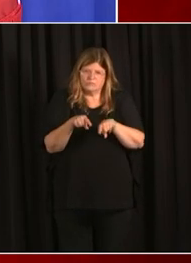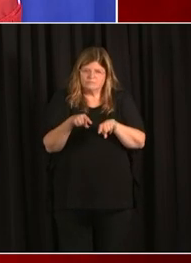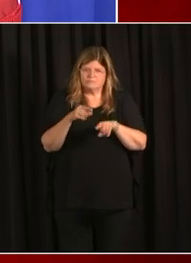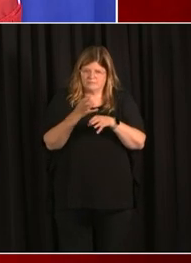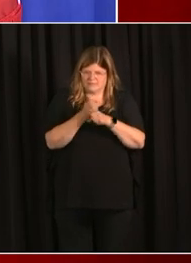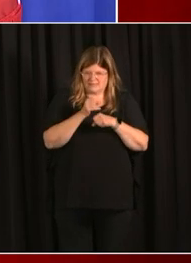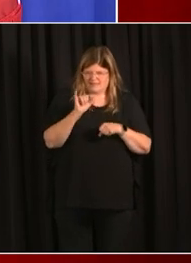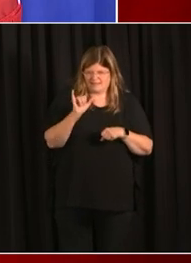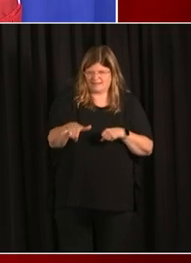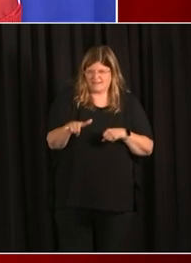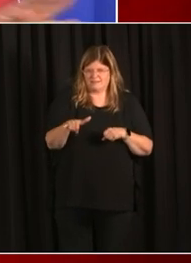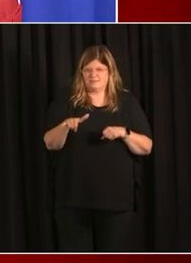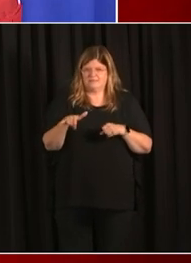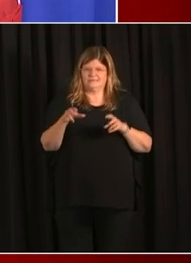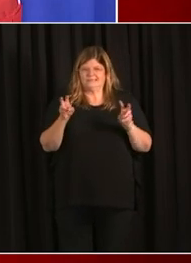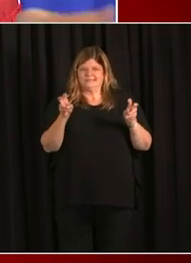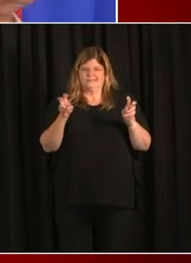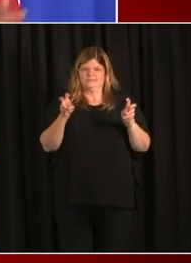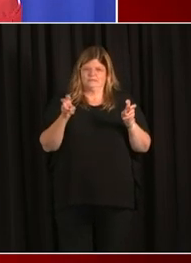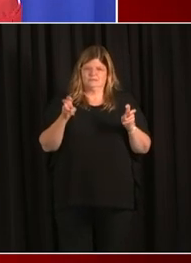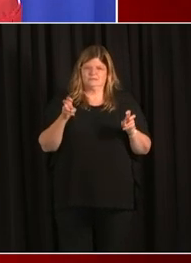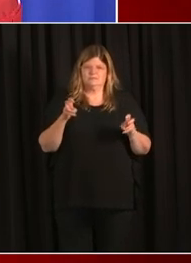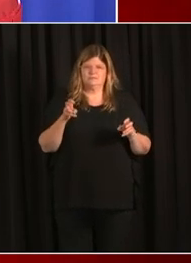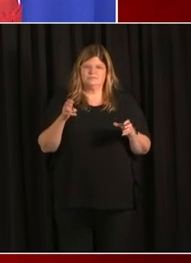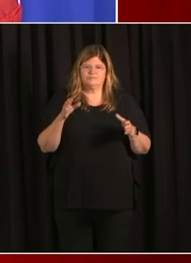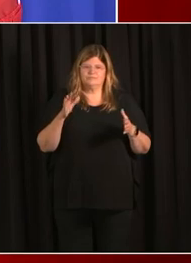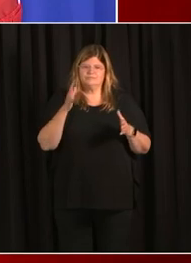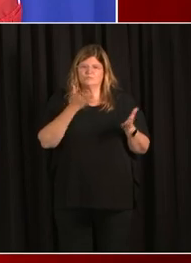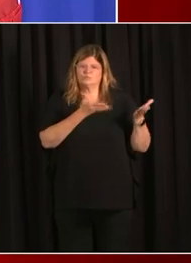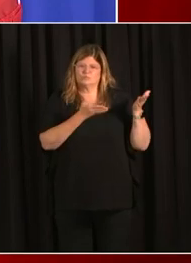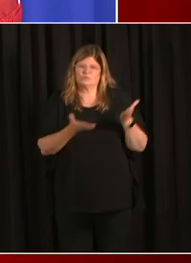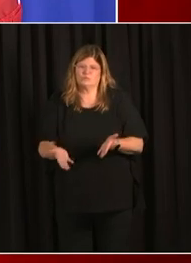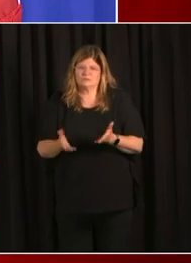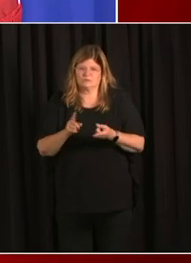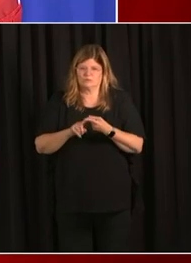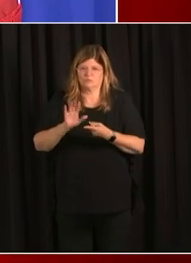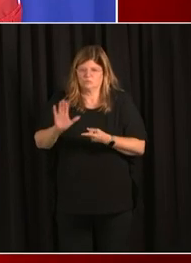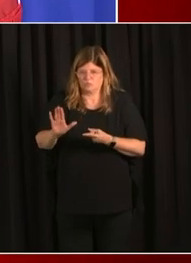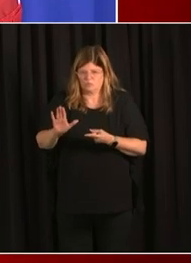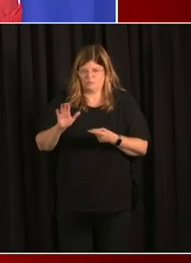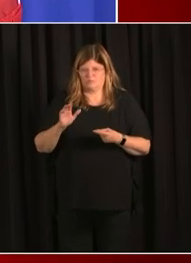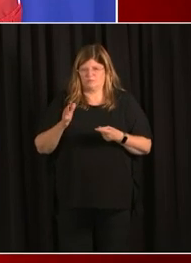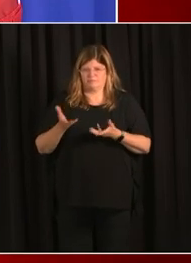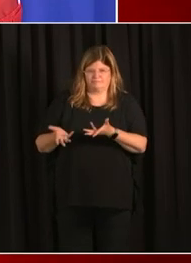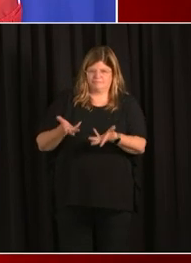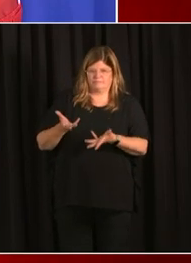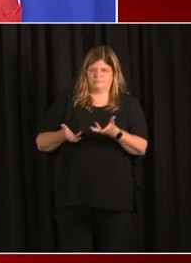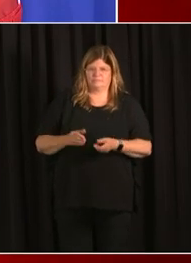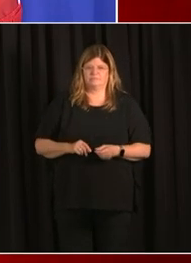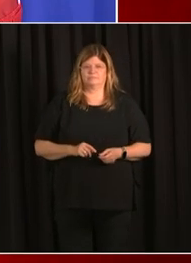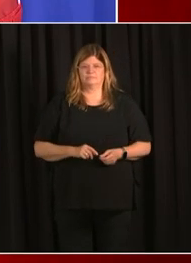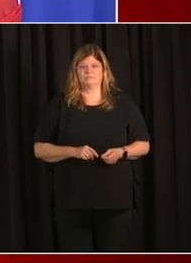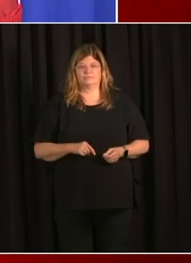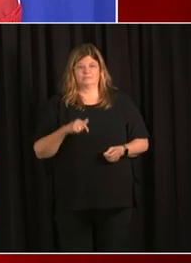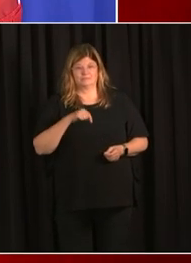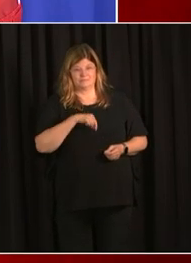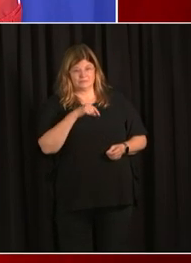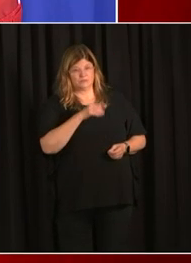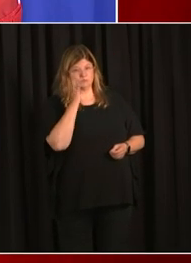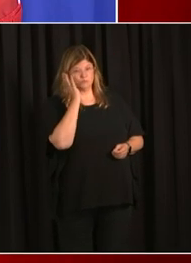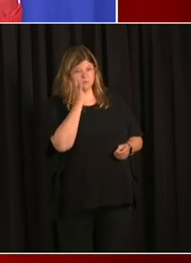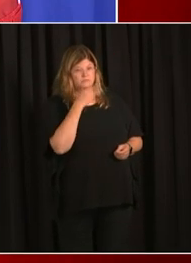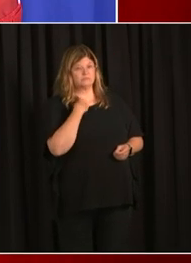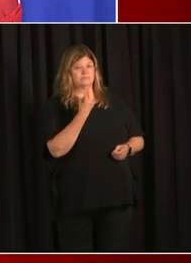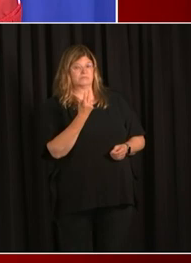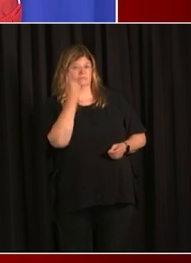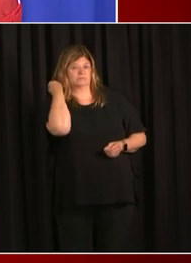And I don't say get it, I mean bring it to bear. Yes. So this presentation is a retrospective about